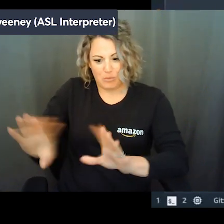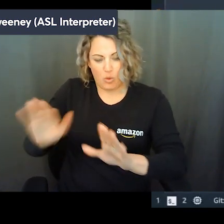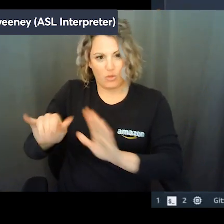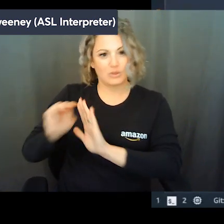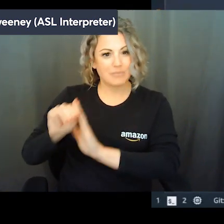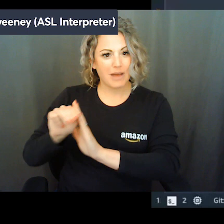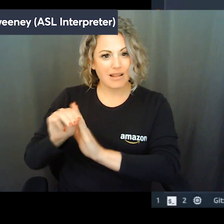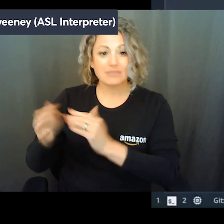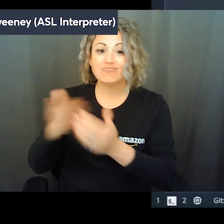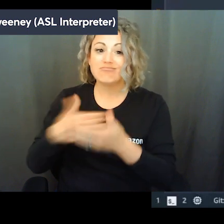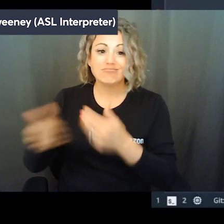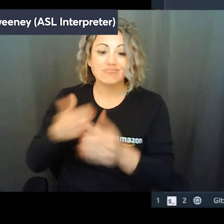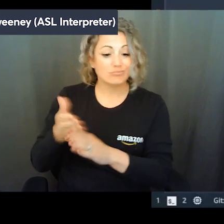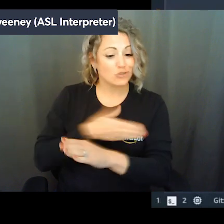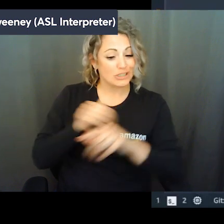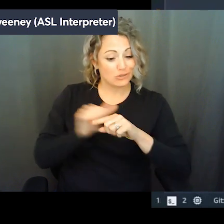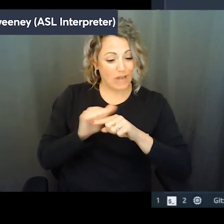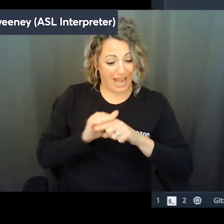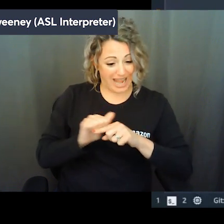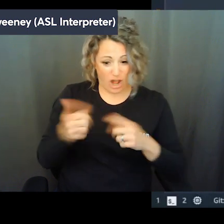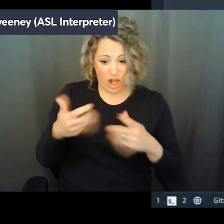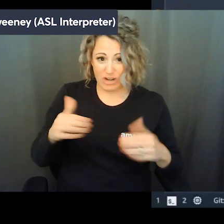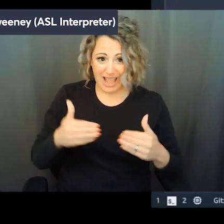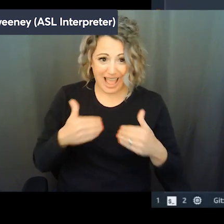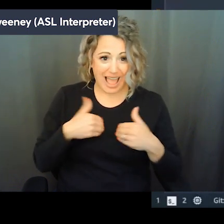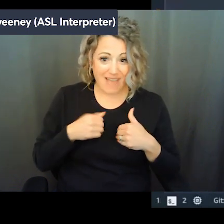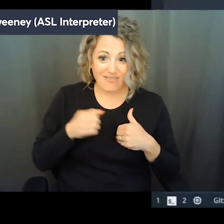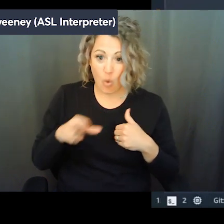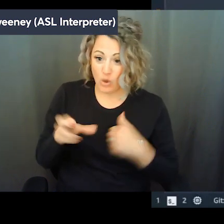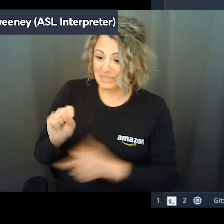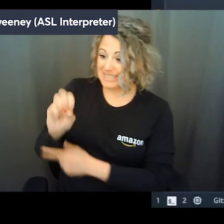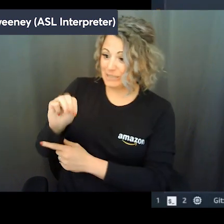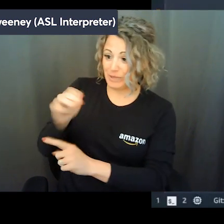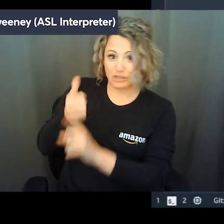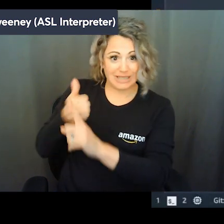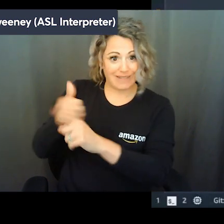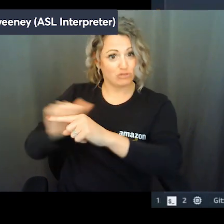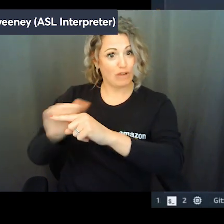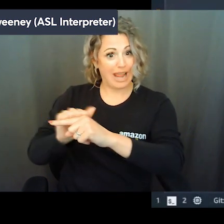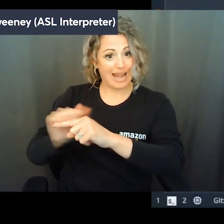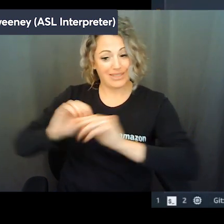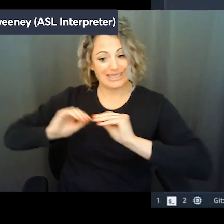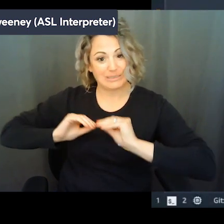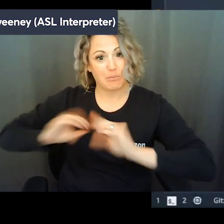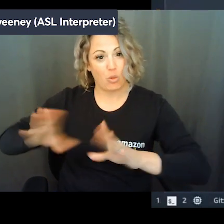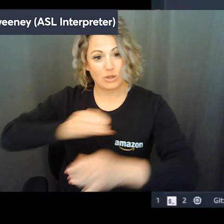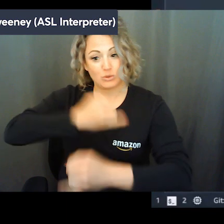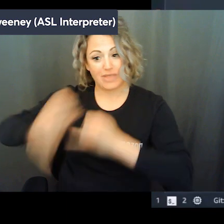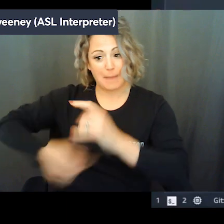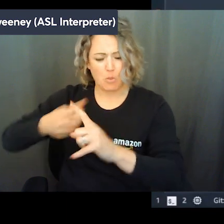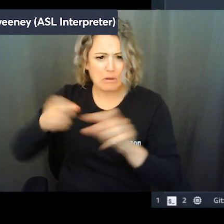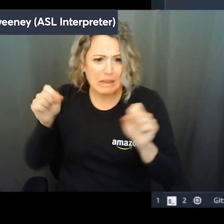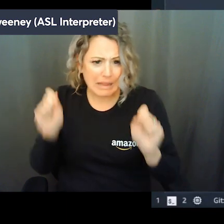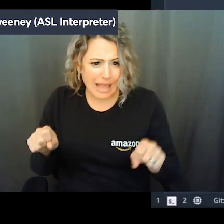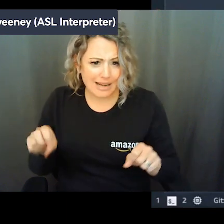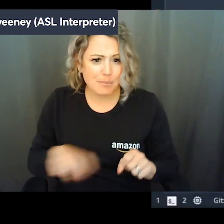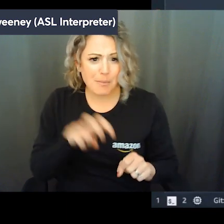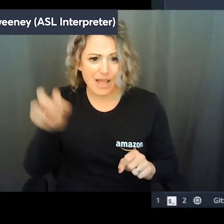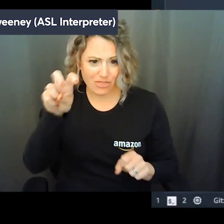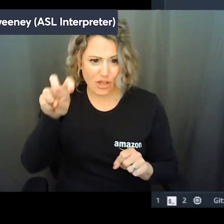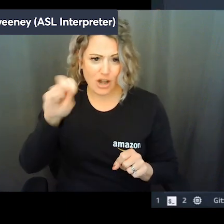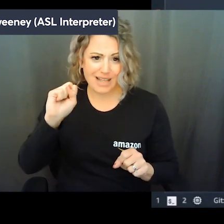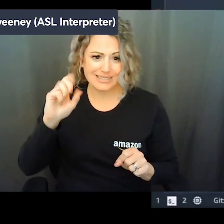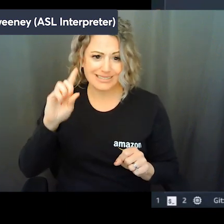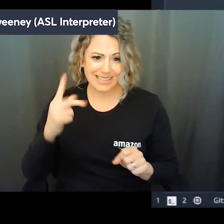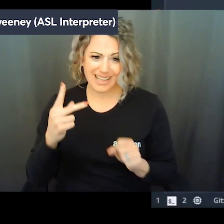whether you have a pre-trained model that you locally brought, or if you want to do training on SageMaker as well and just deploy it directly to an endpoint, the Python SDK makes that